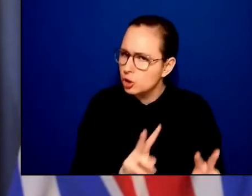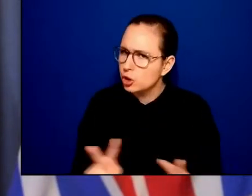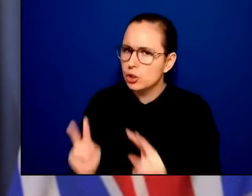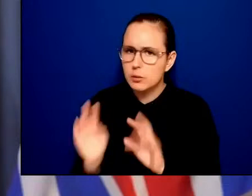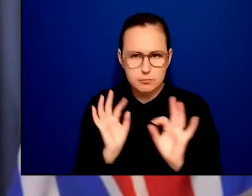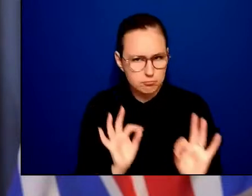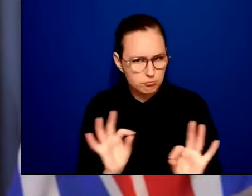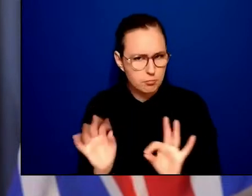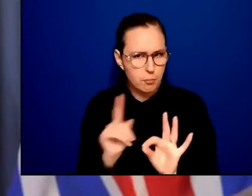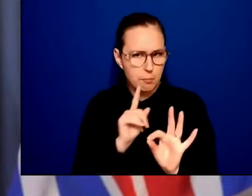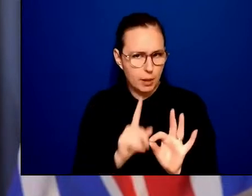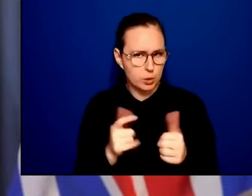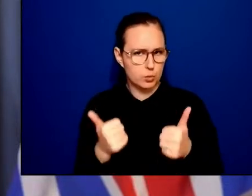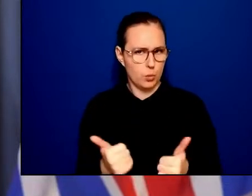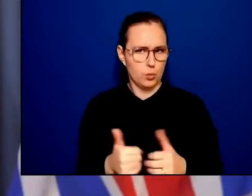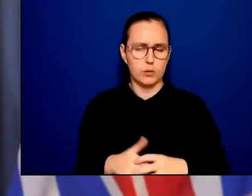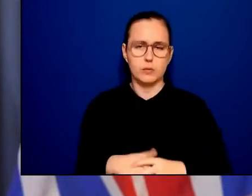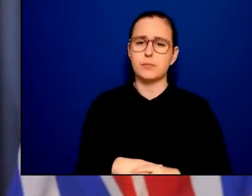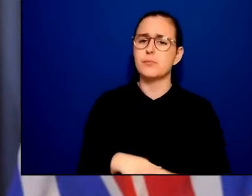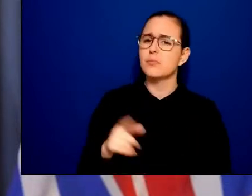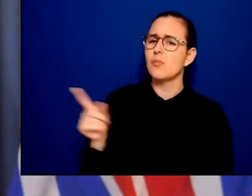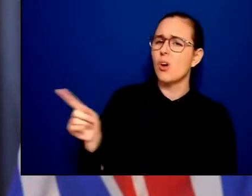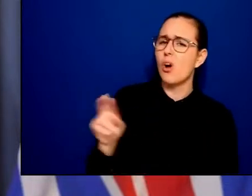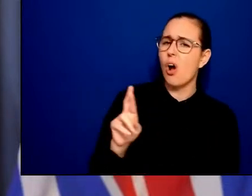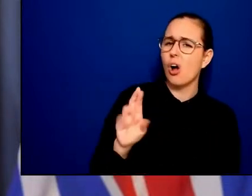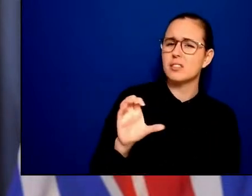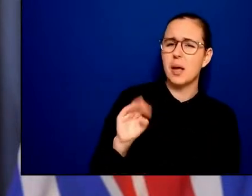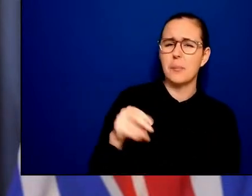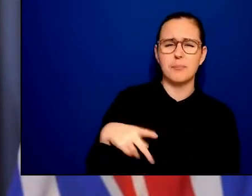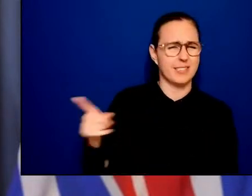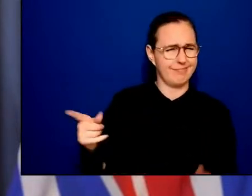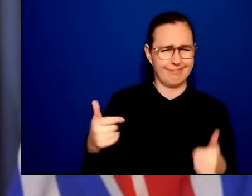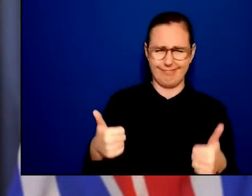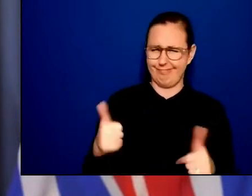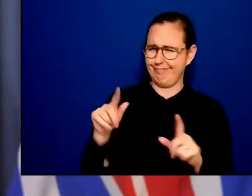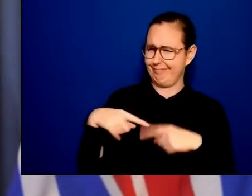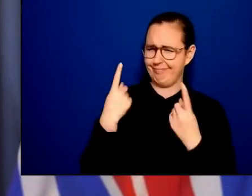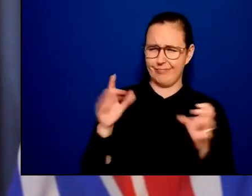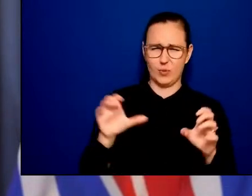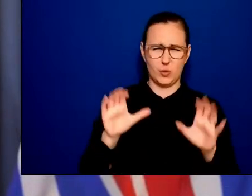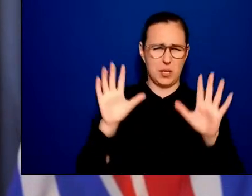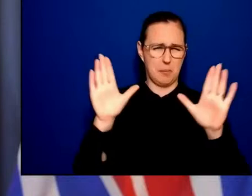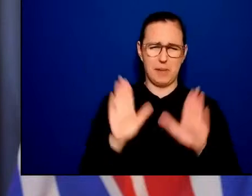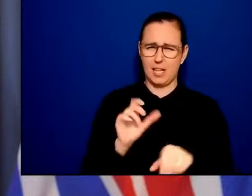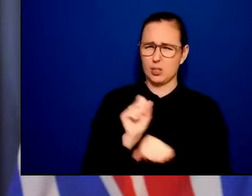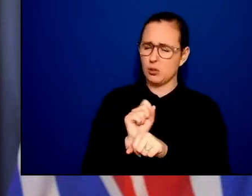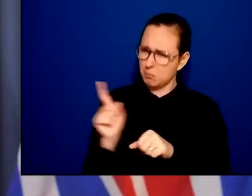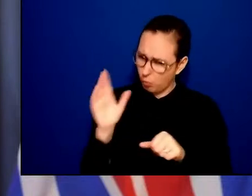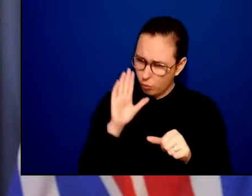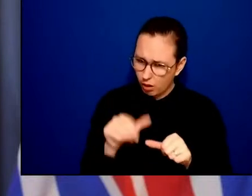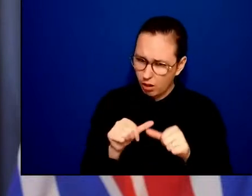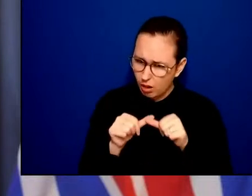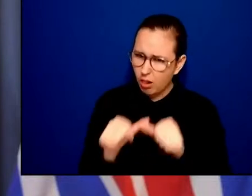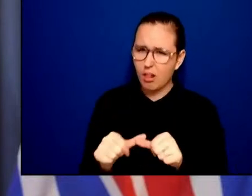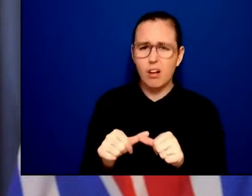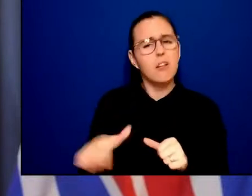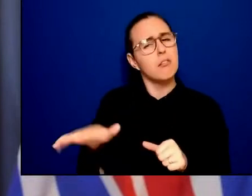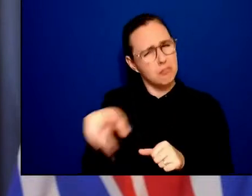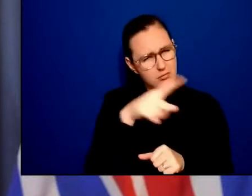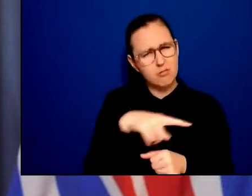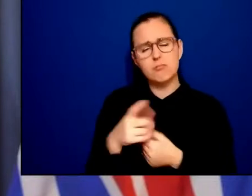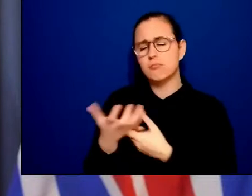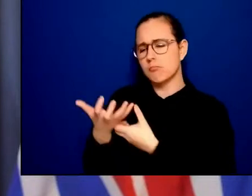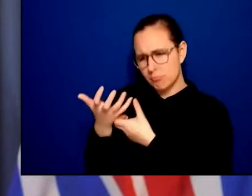doing an incredible job, and that they will continue to do that. So people should have every confidence that the RCMP are there in their